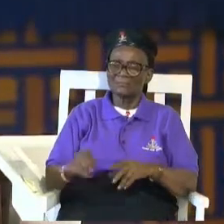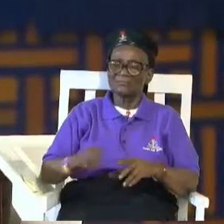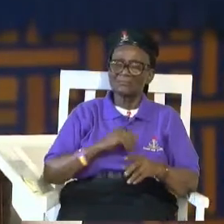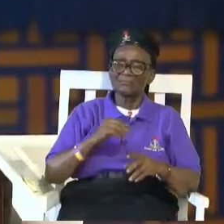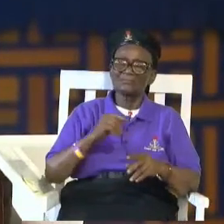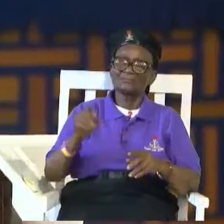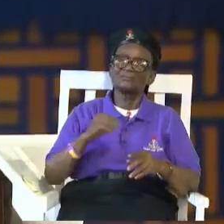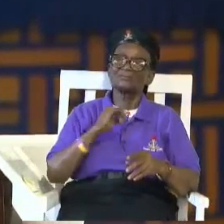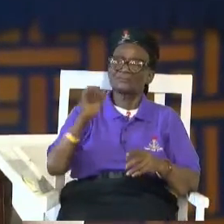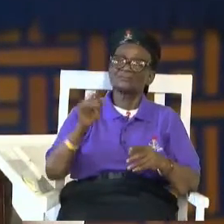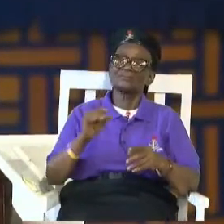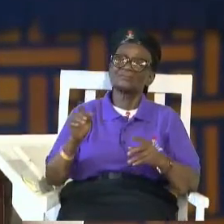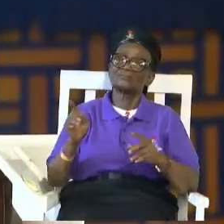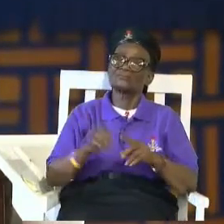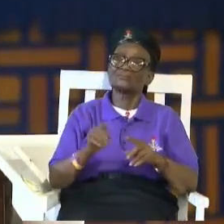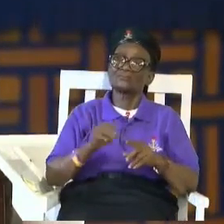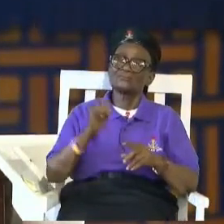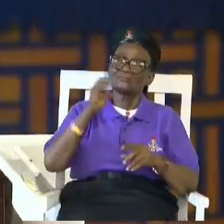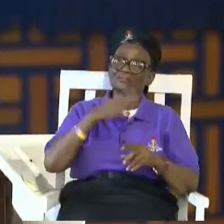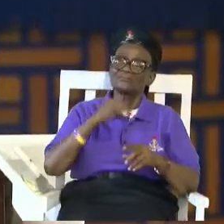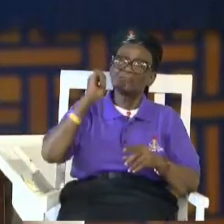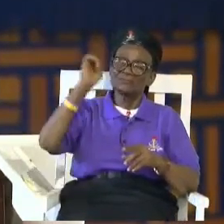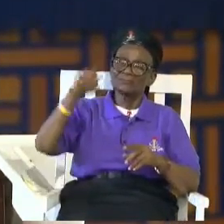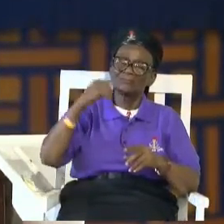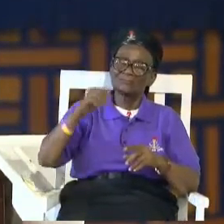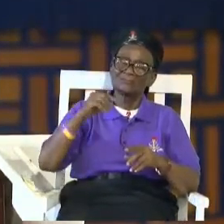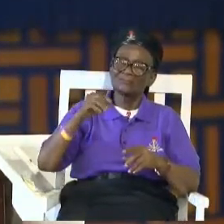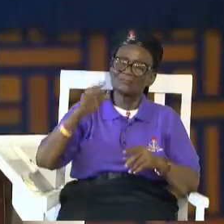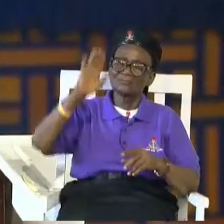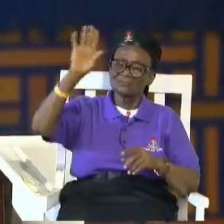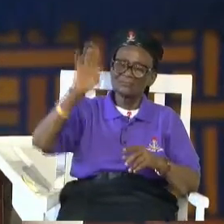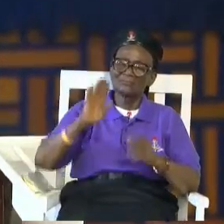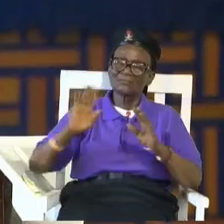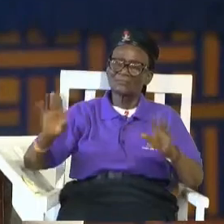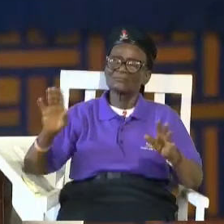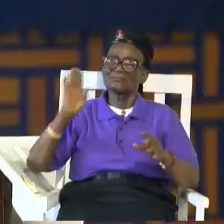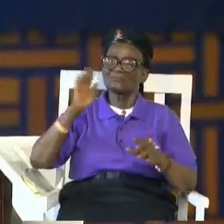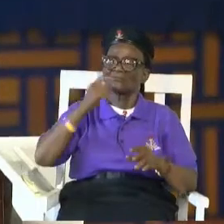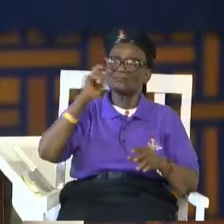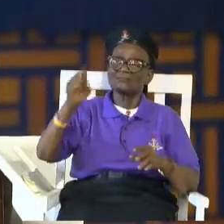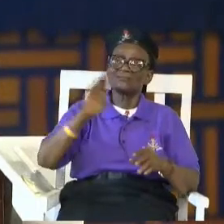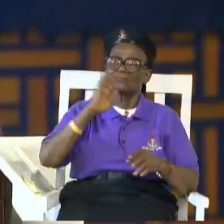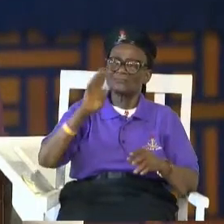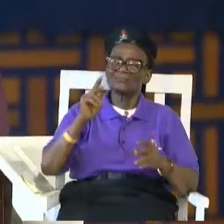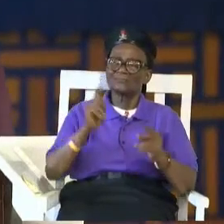And he said his children must be perfect, even as he is perfect.